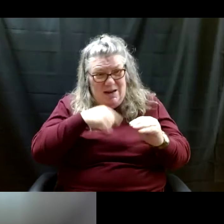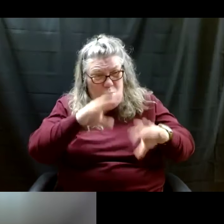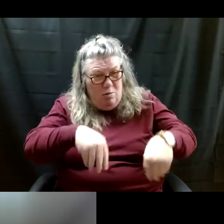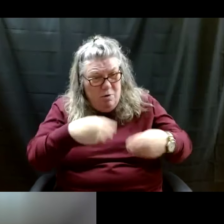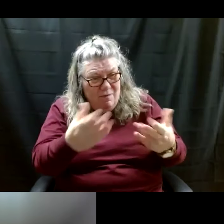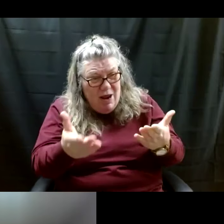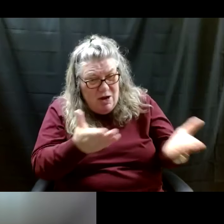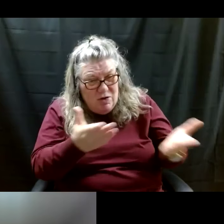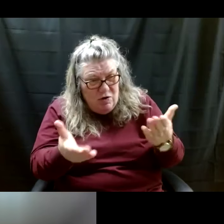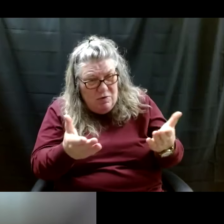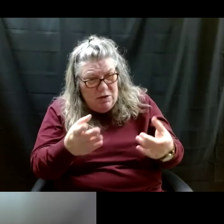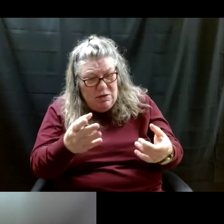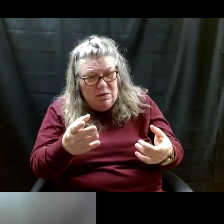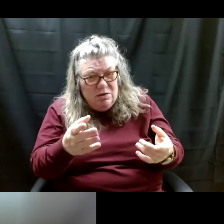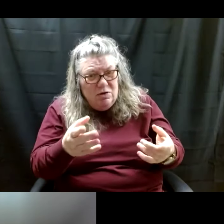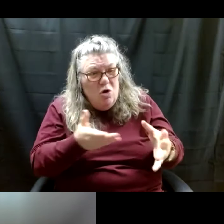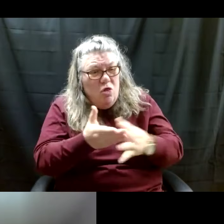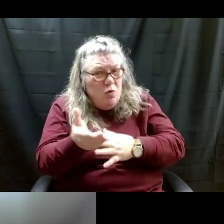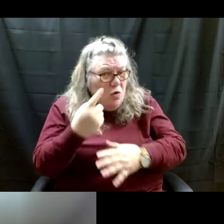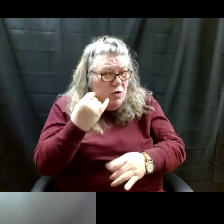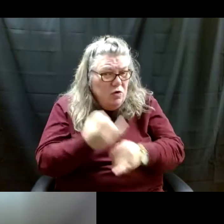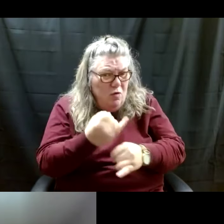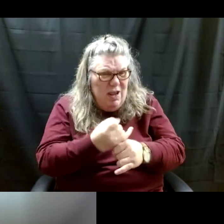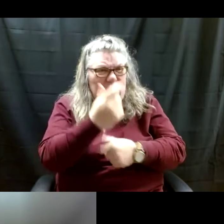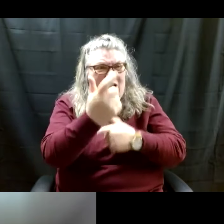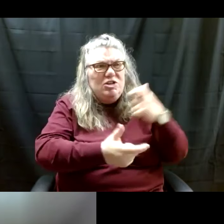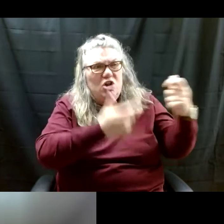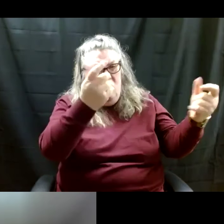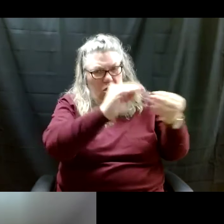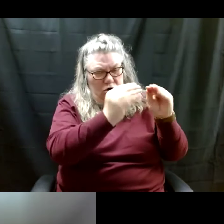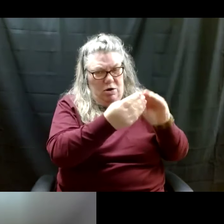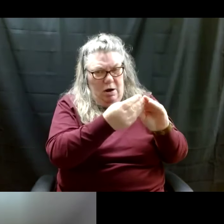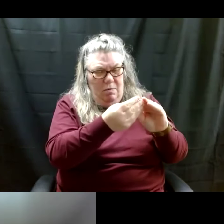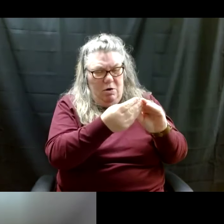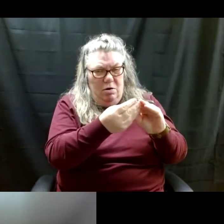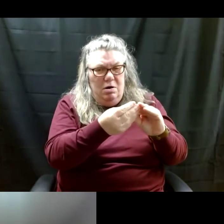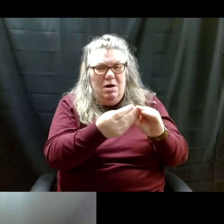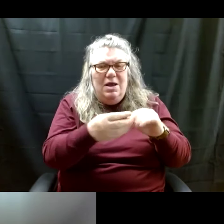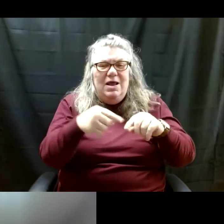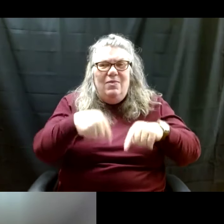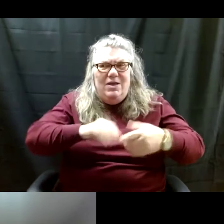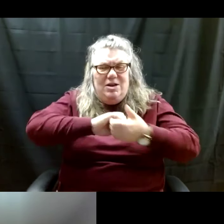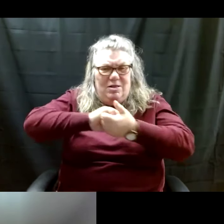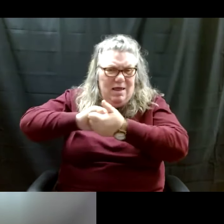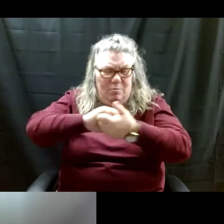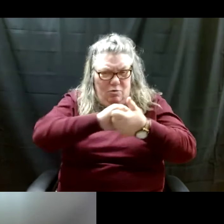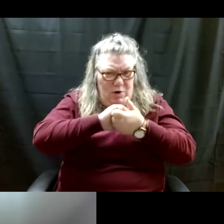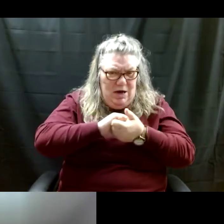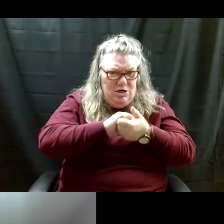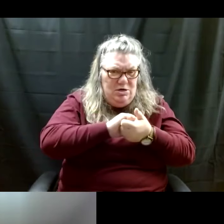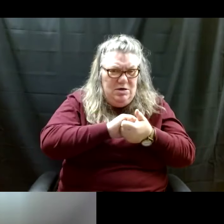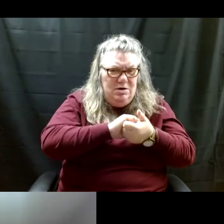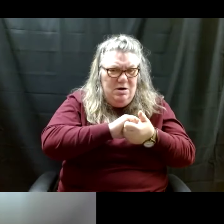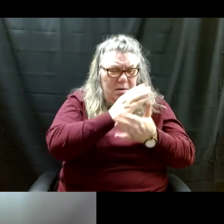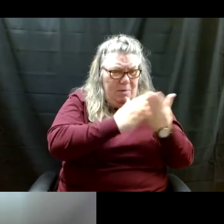providing services to through the School for the Deaf is a much larger number. And this collaboration in the early intervention